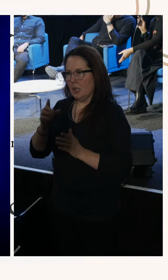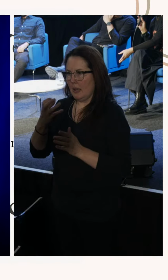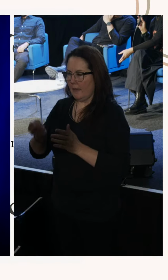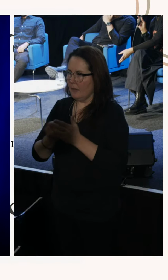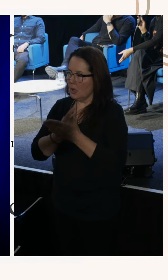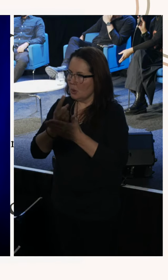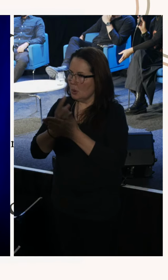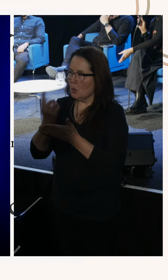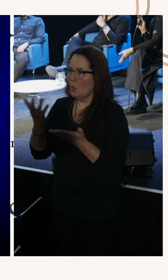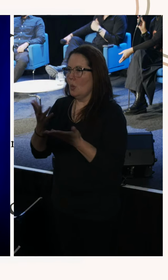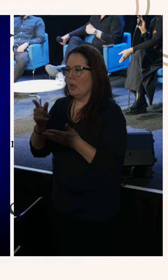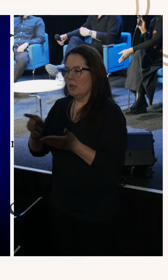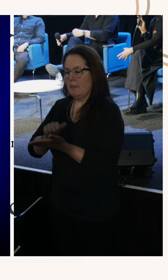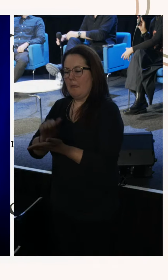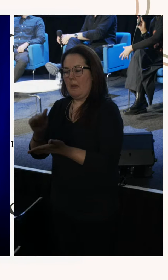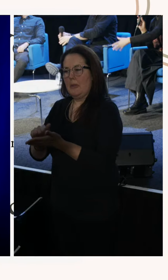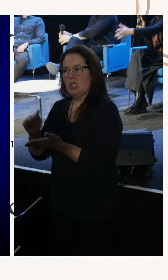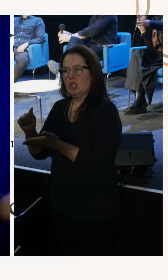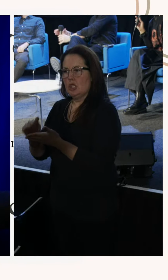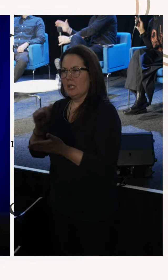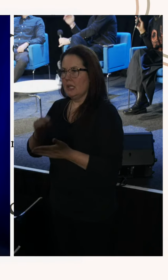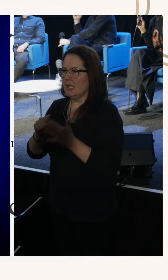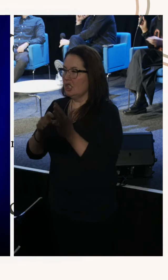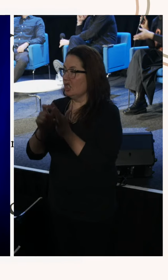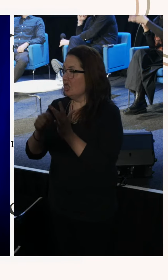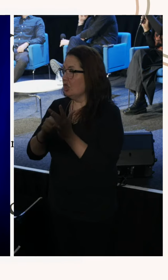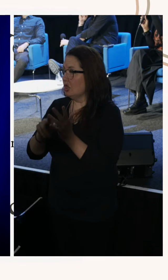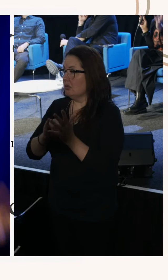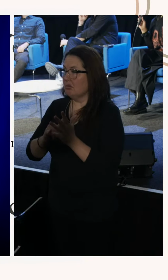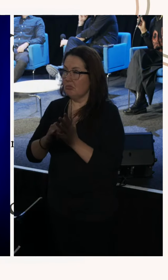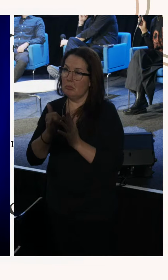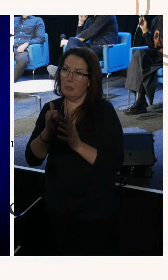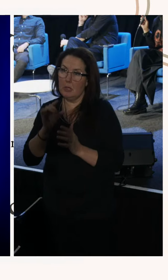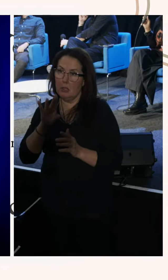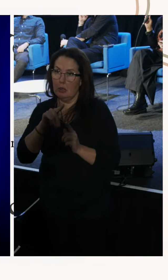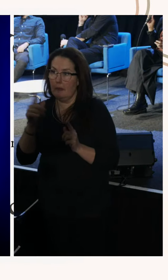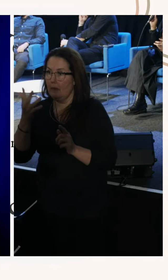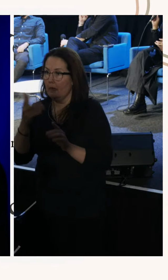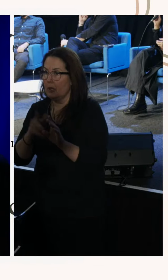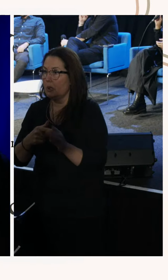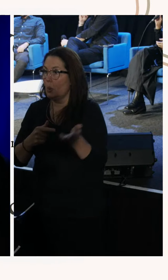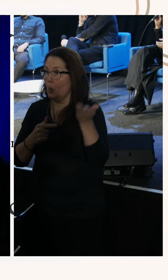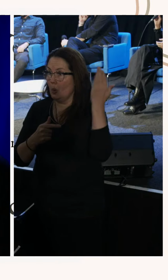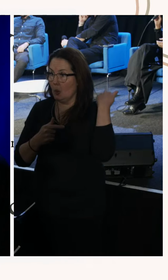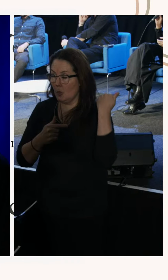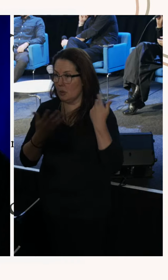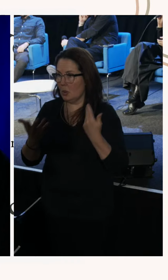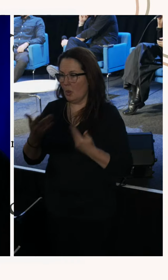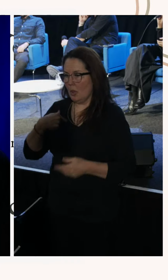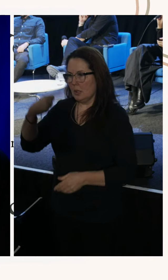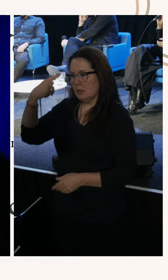publishing editions on, in 10 years ago, 10, 15 years ago. And so I